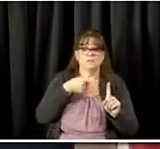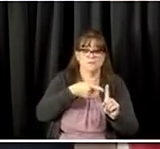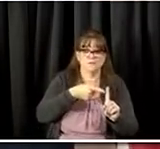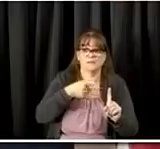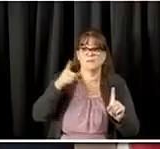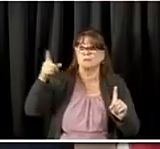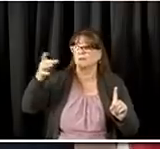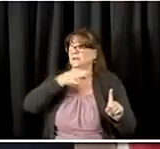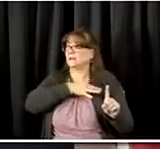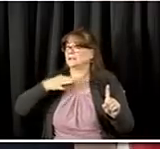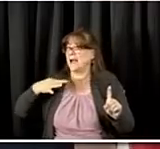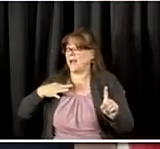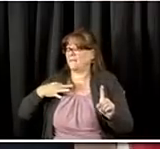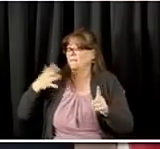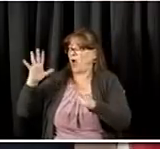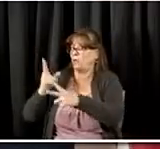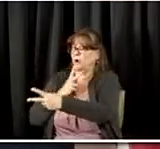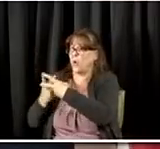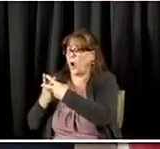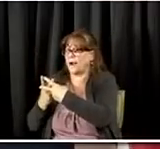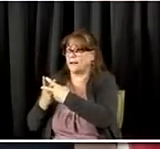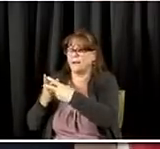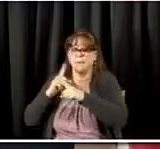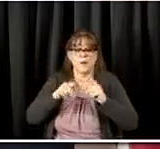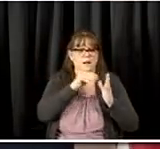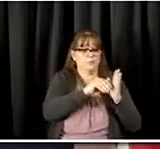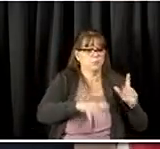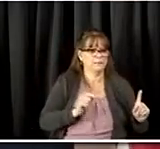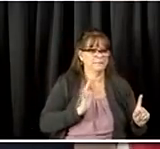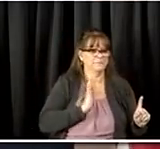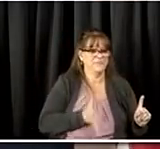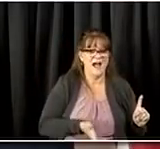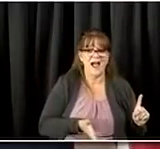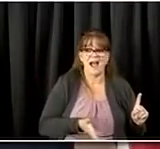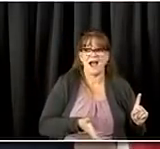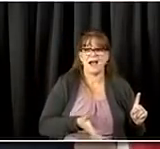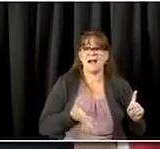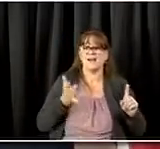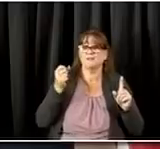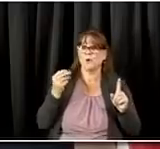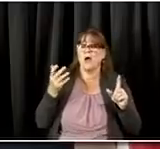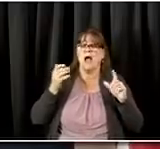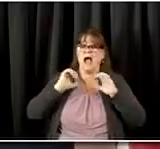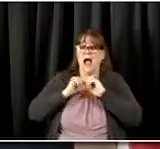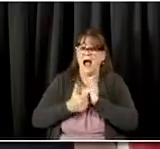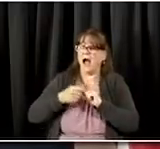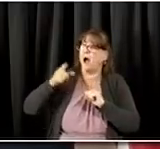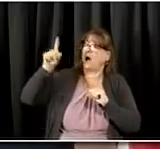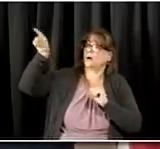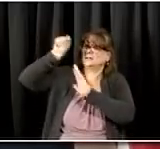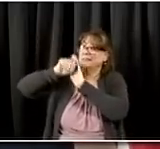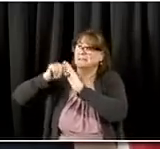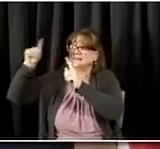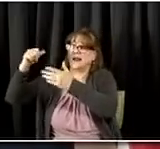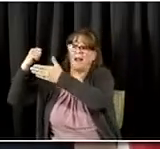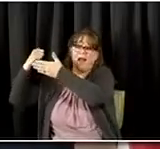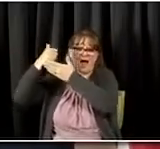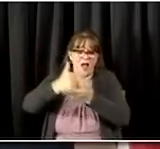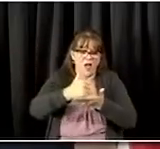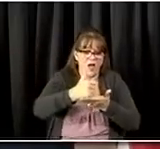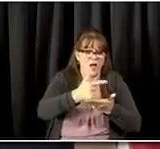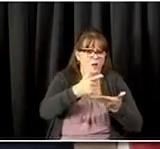while the students were not. What are some solutions that the state is looking at to address that kind of shortfall as we begin the